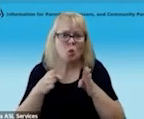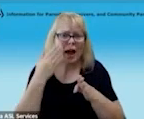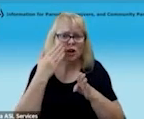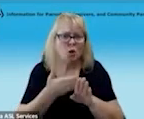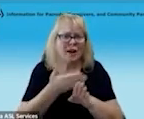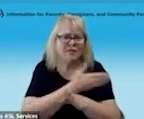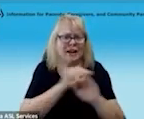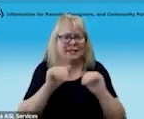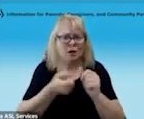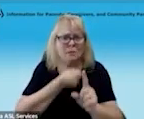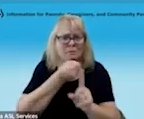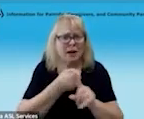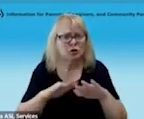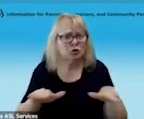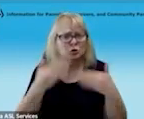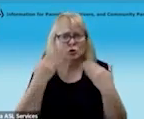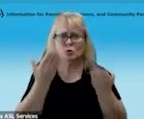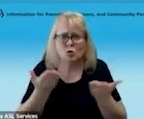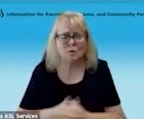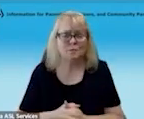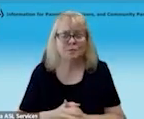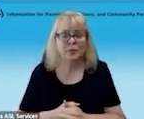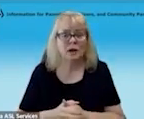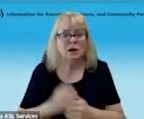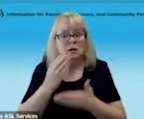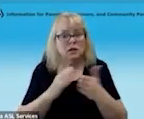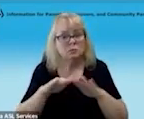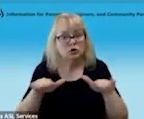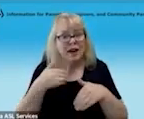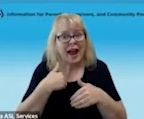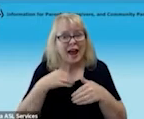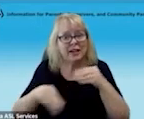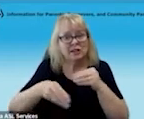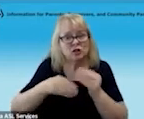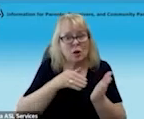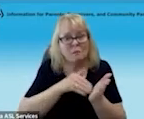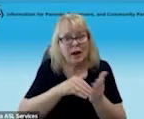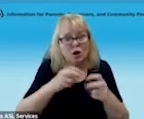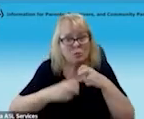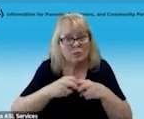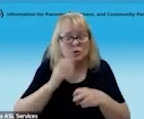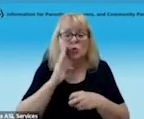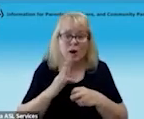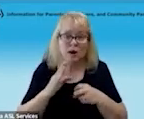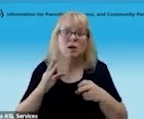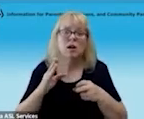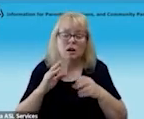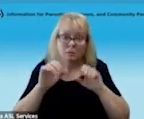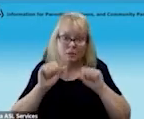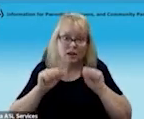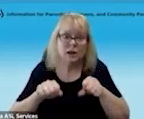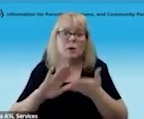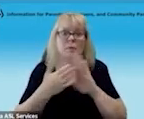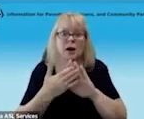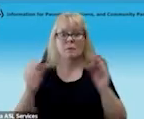and long-term health problems, and can also spread COVID to others. And as I mentioned before, unfortunately, there's no way to tell in advance how